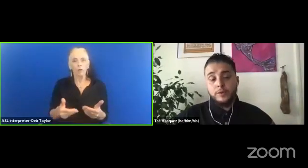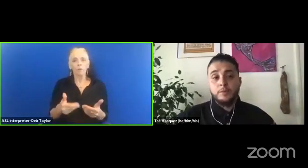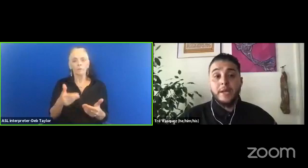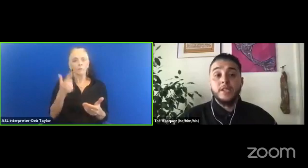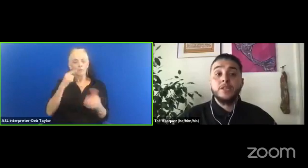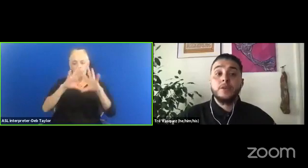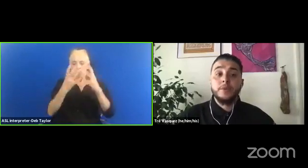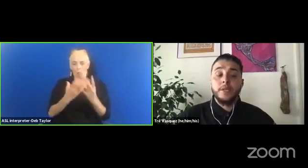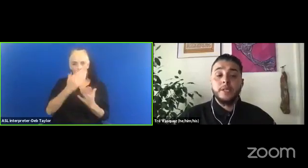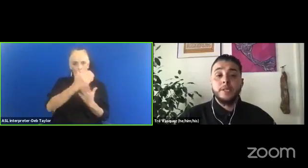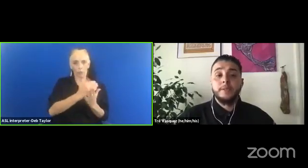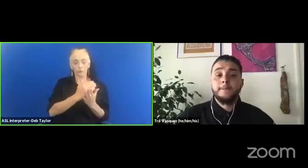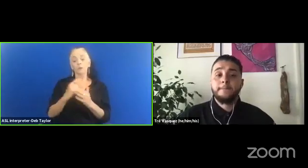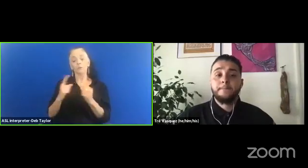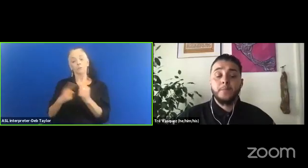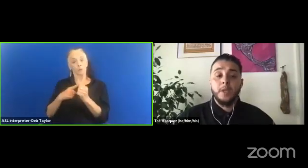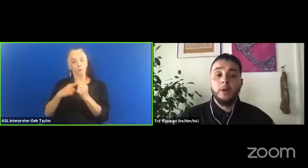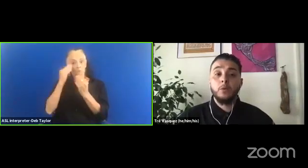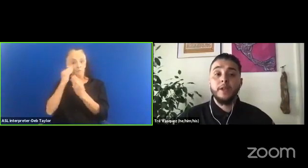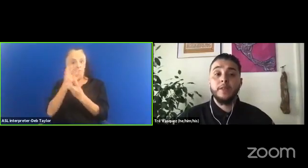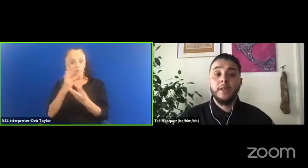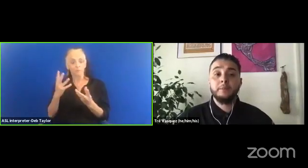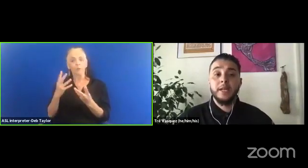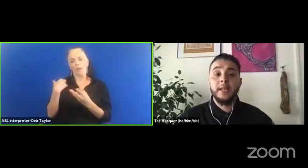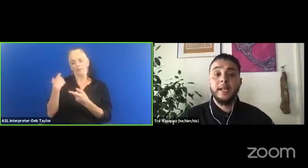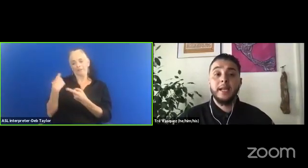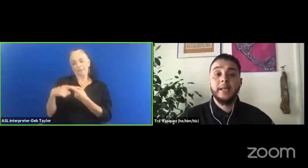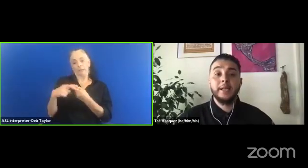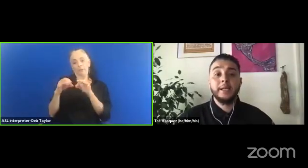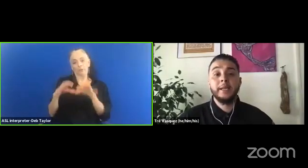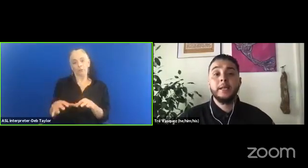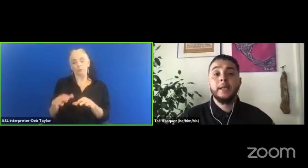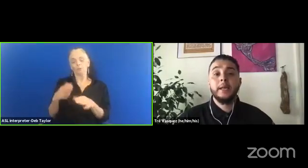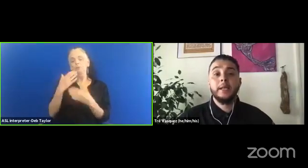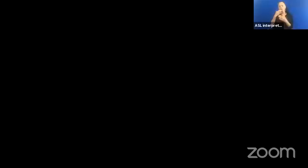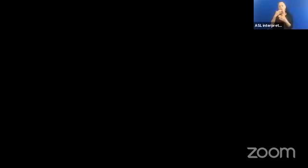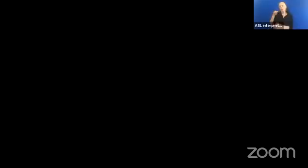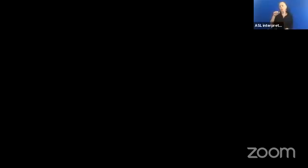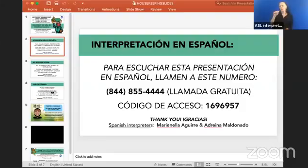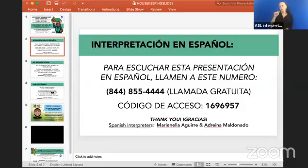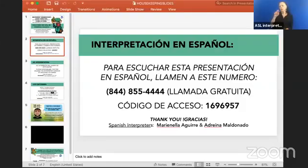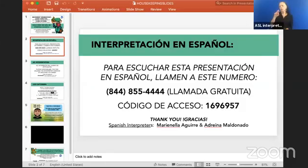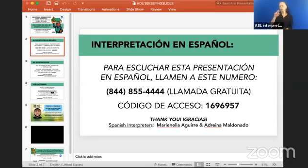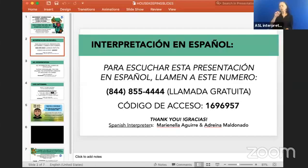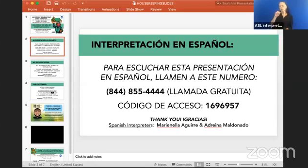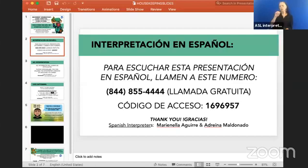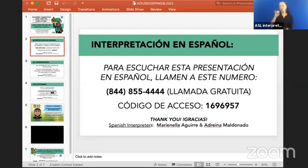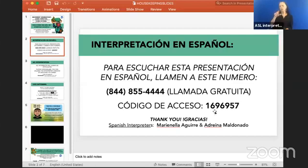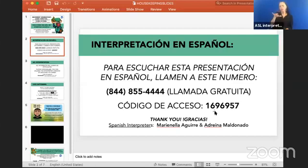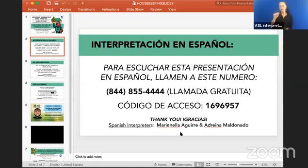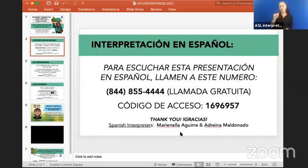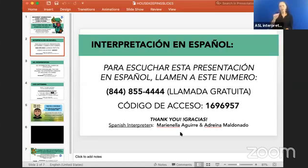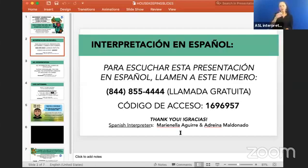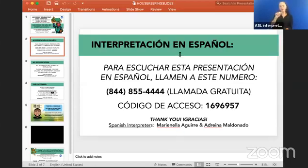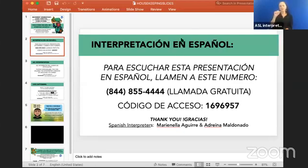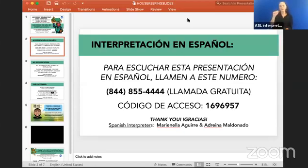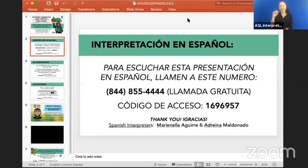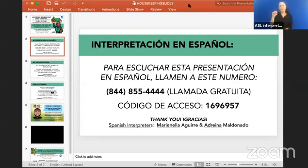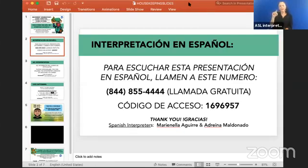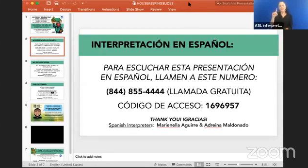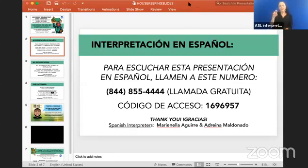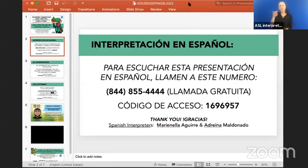First, Spanish interpretation. We want to thank Marianela Aguirre and Andreina Maldonado, who will